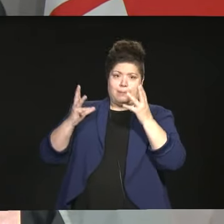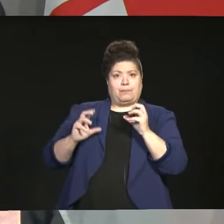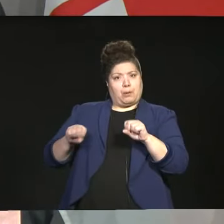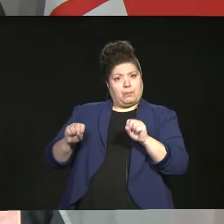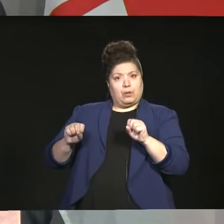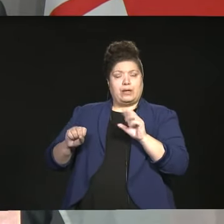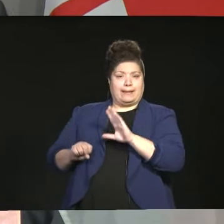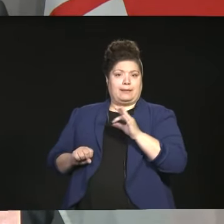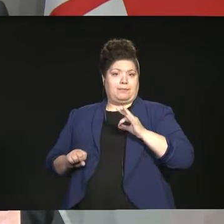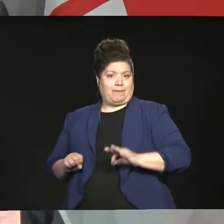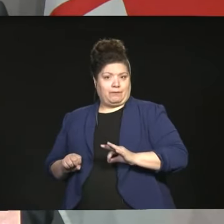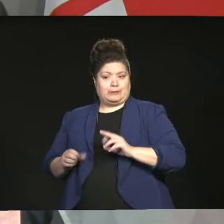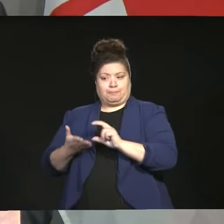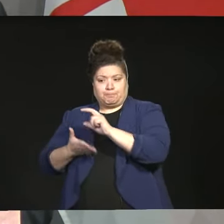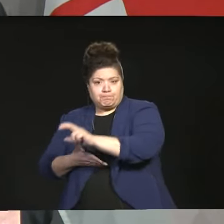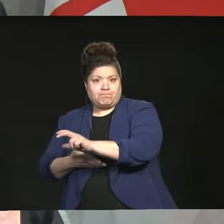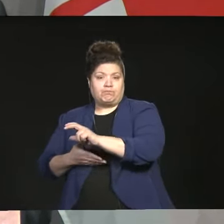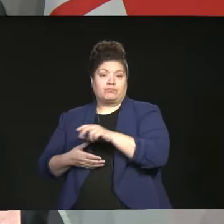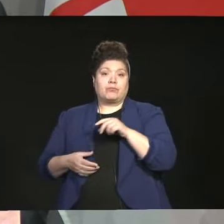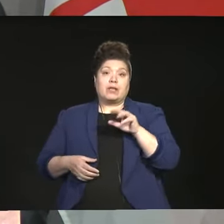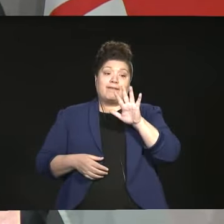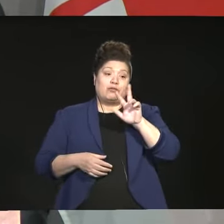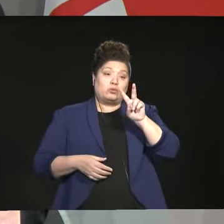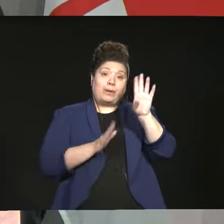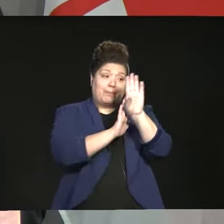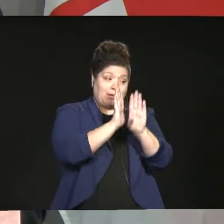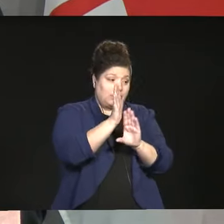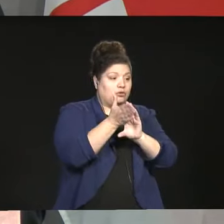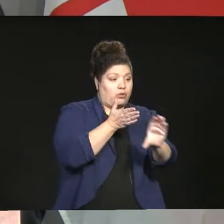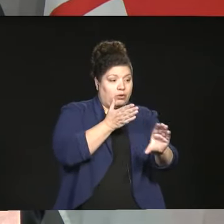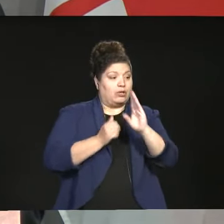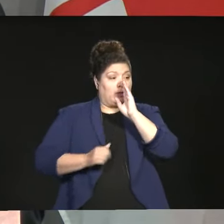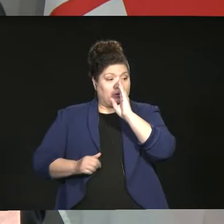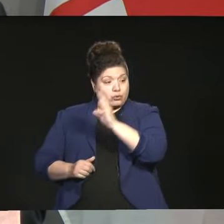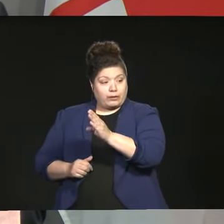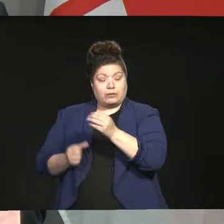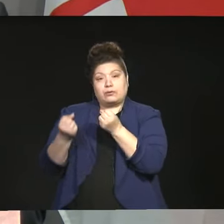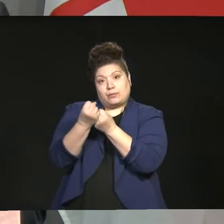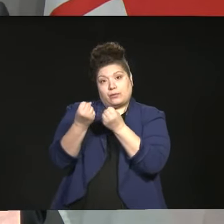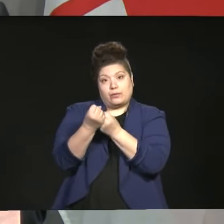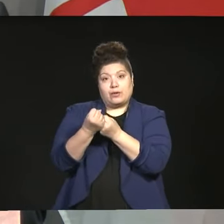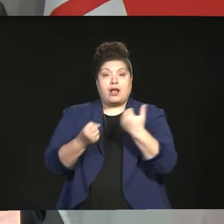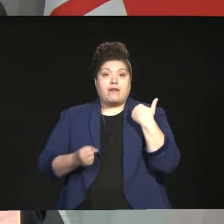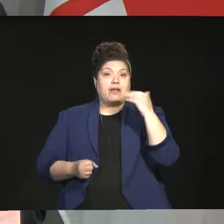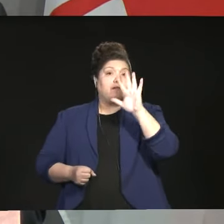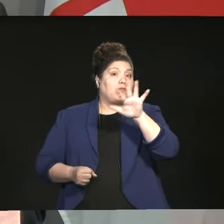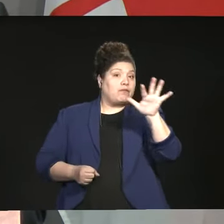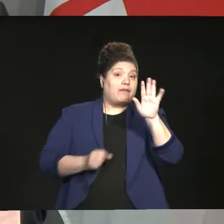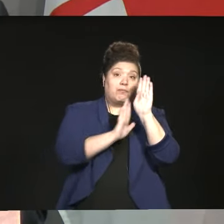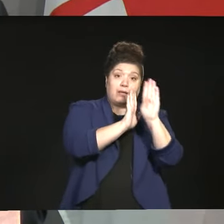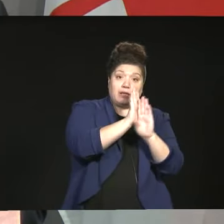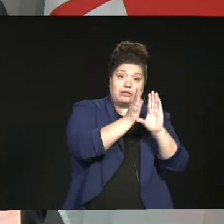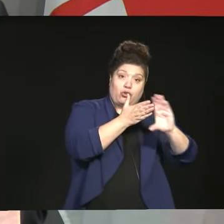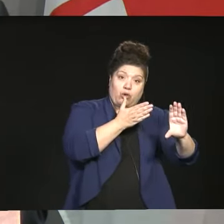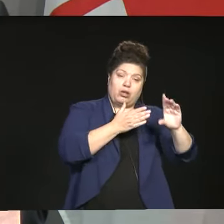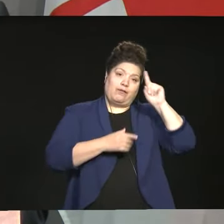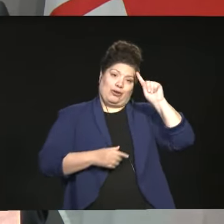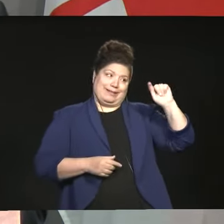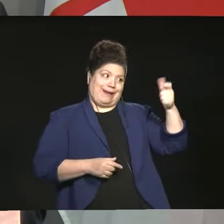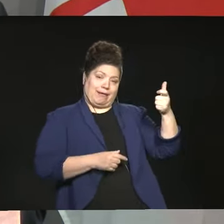billion in direct support expected. And on top of that, there's $55 billion in tax deferrals that we've said are there